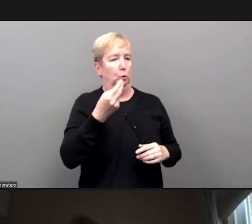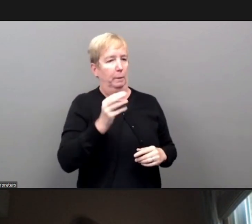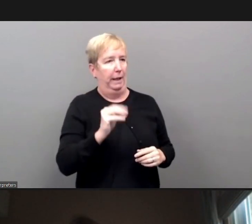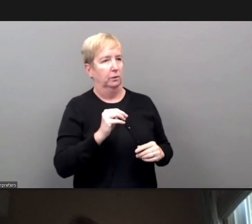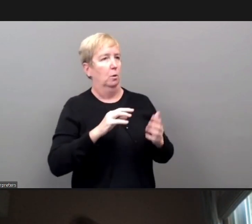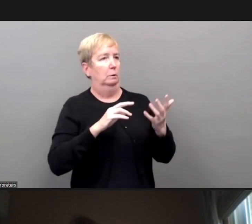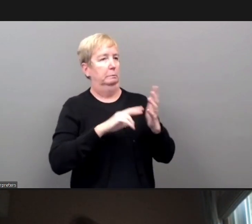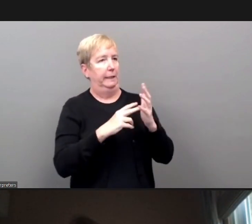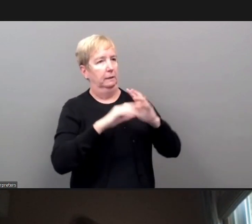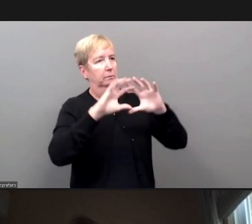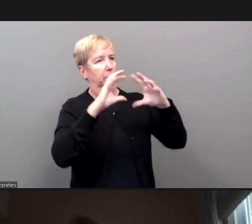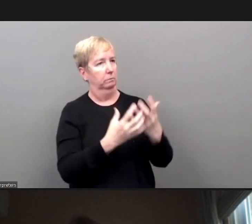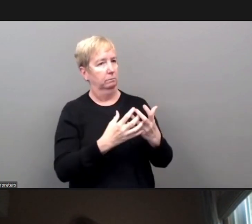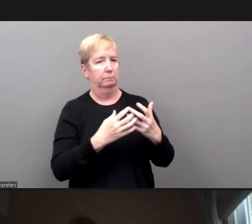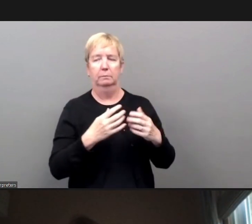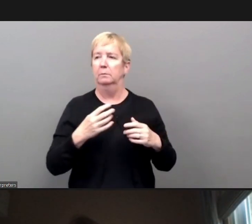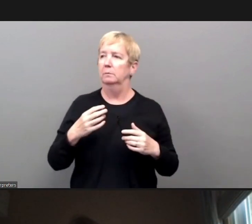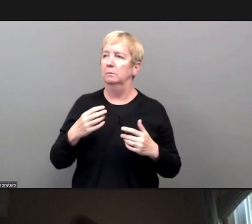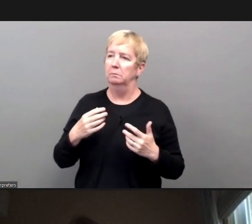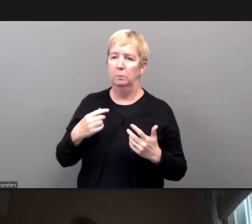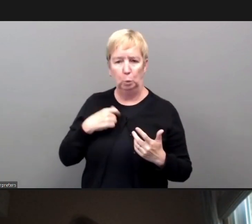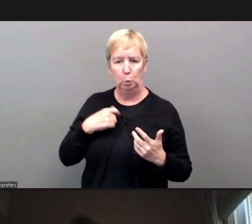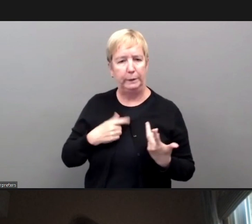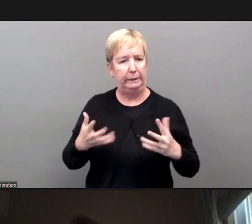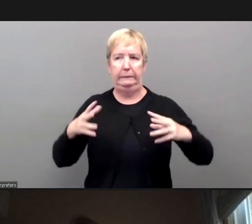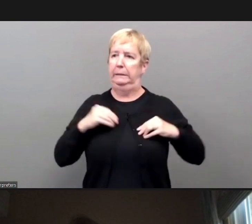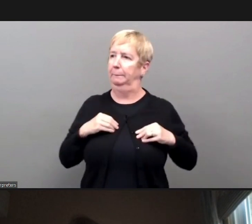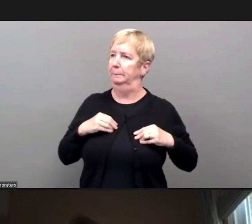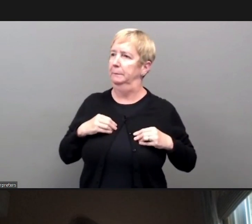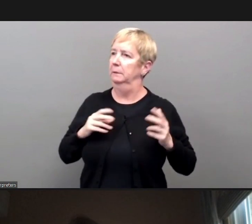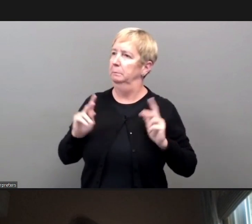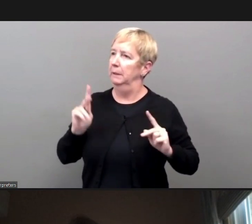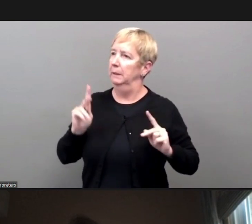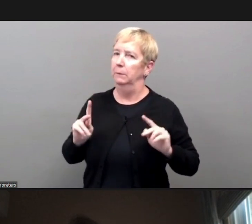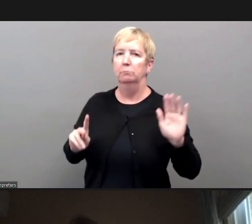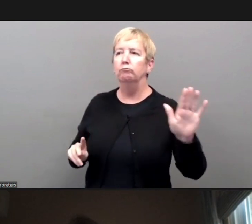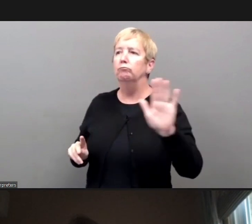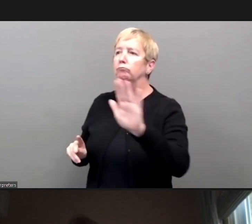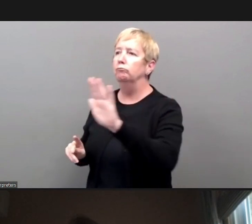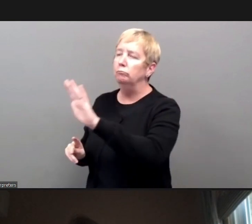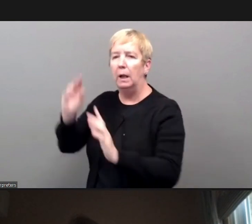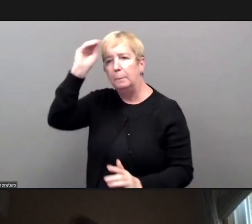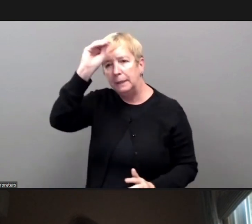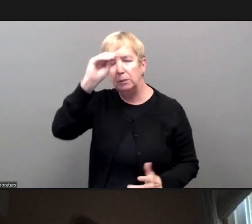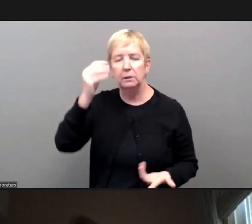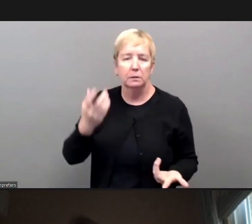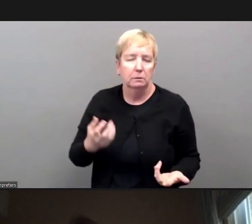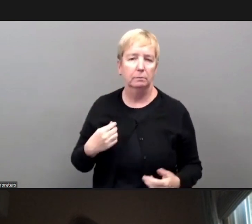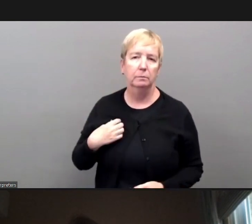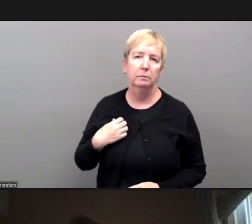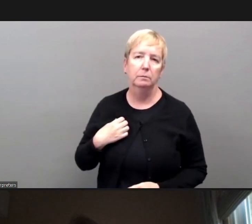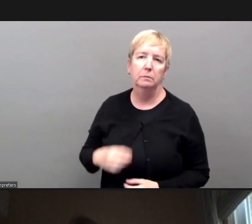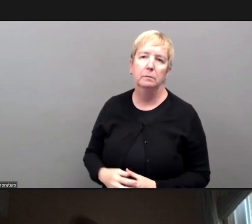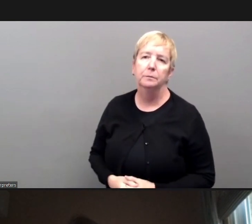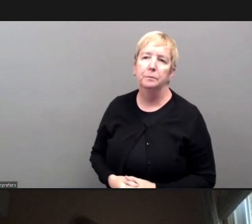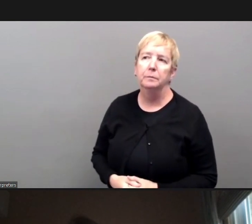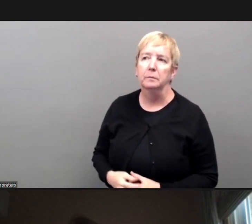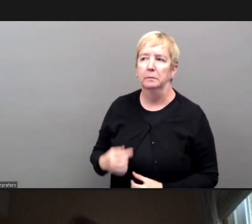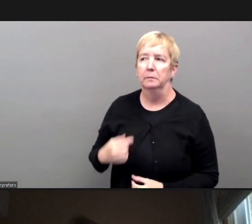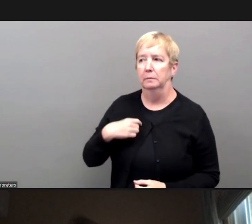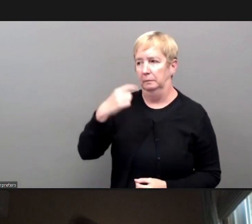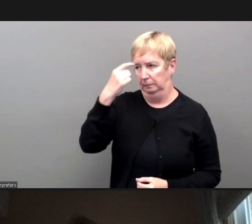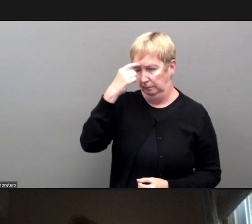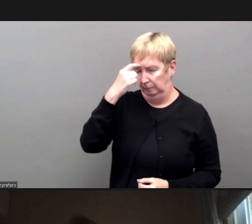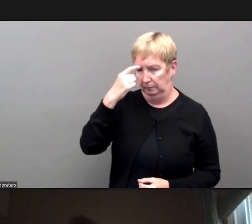which we are willing to accept at face value people's deep personal convictions. So I think you'll see